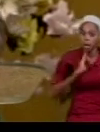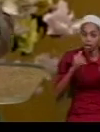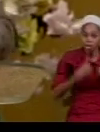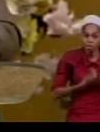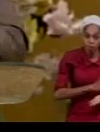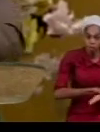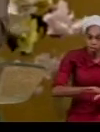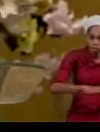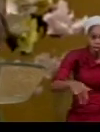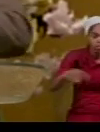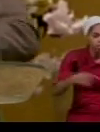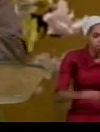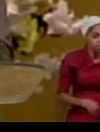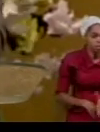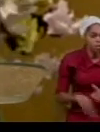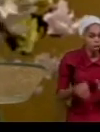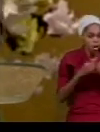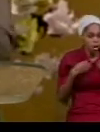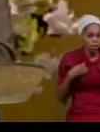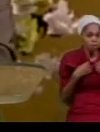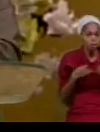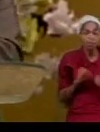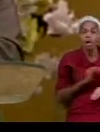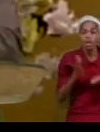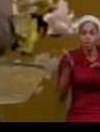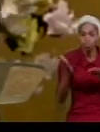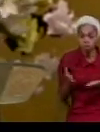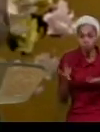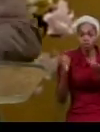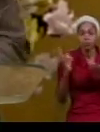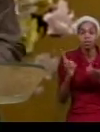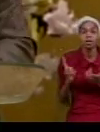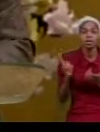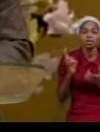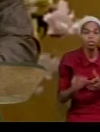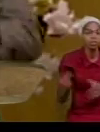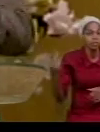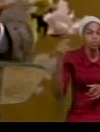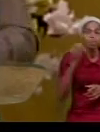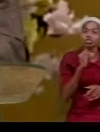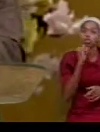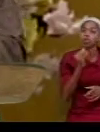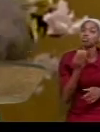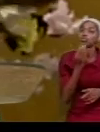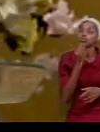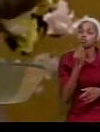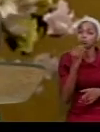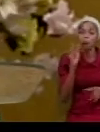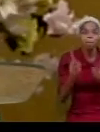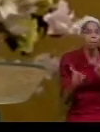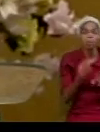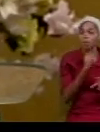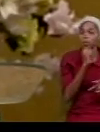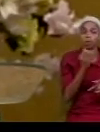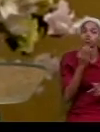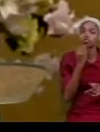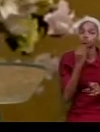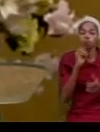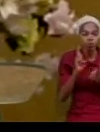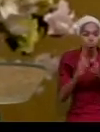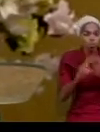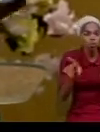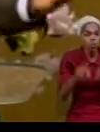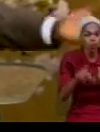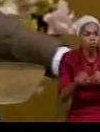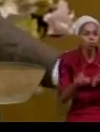Paul Apostle narrated to the other brethren, the other ministers. When they accused him, why did you go to the Gentile? He said,